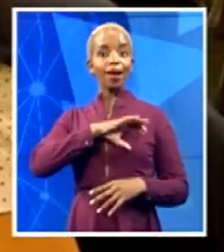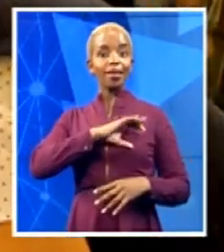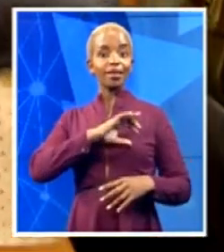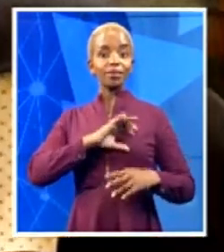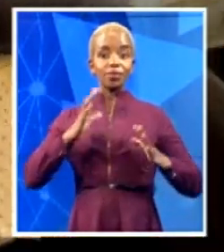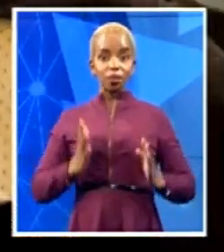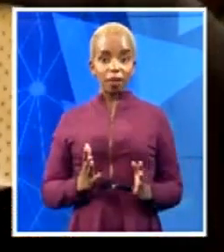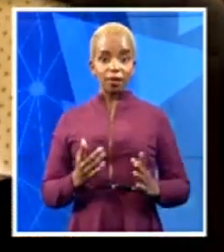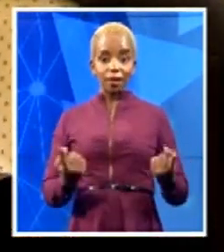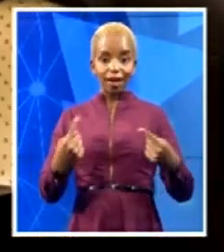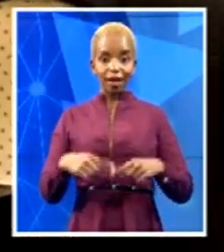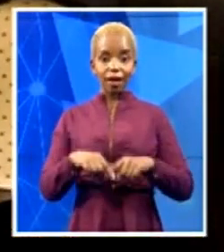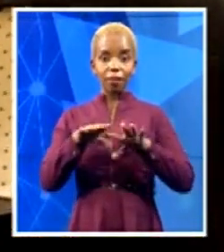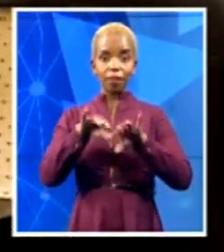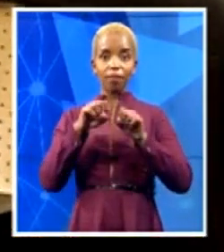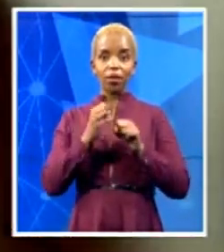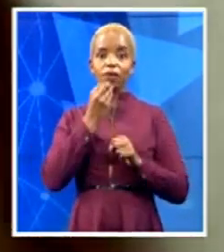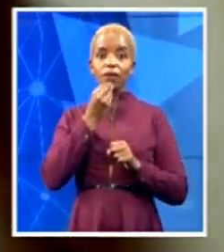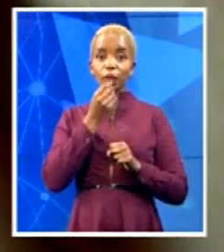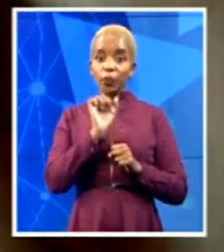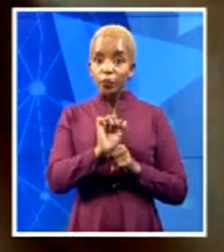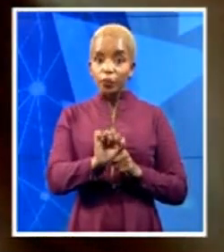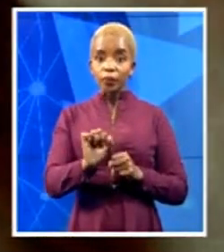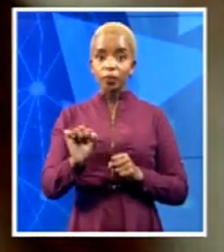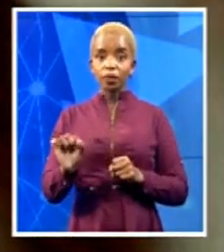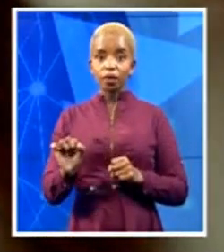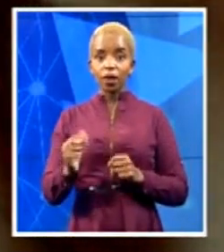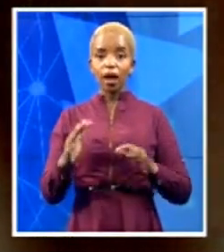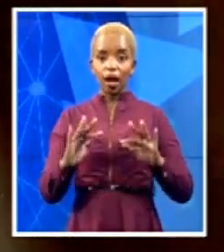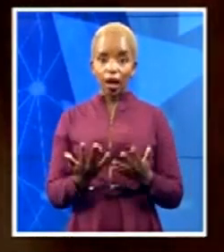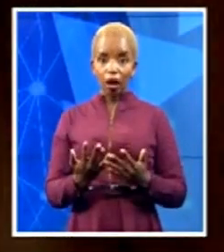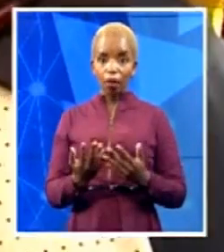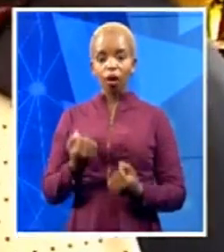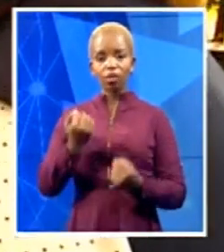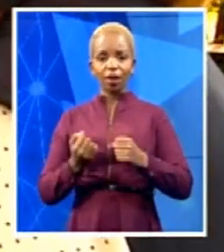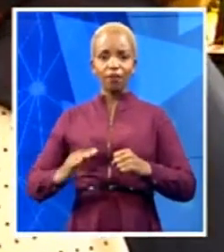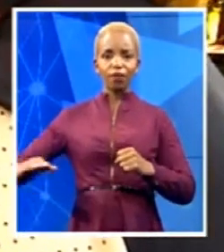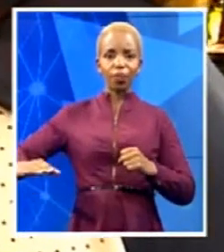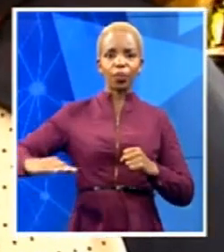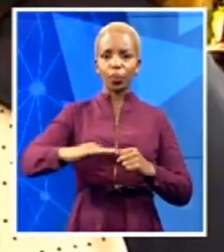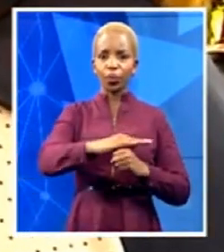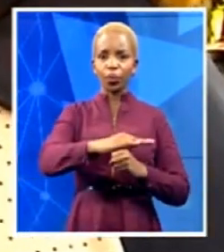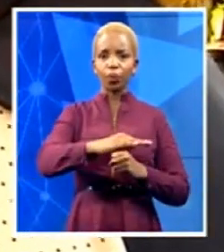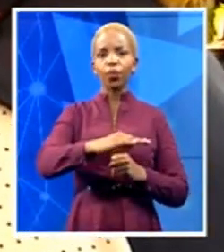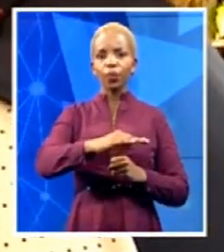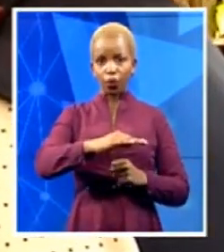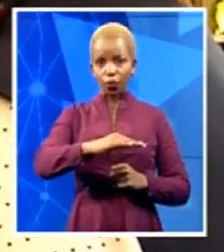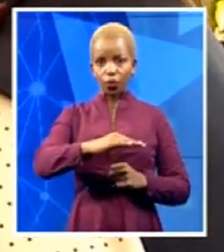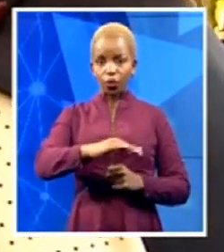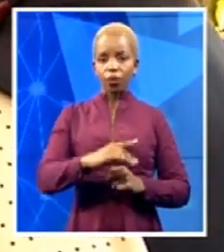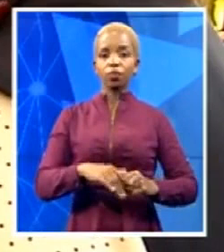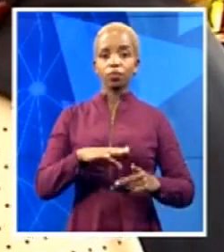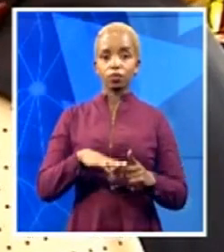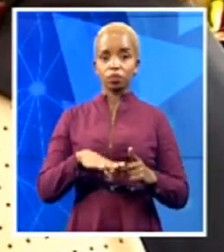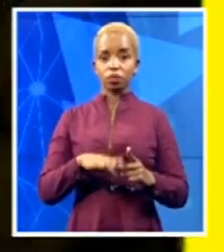drive-through, must be done in a way that is safe. Number one, social distancing again. Number two, deliveries that are going